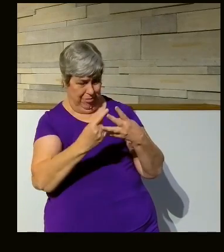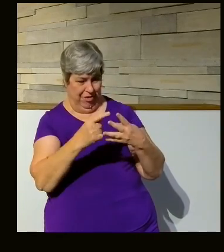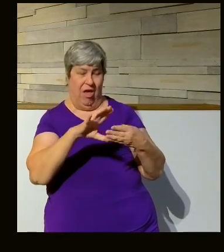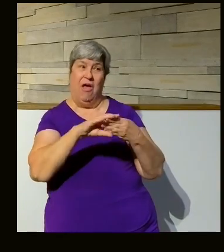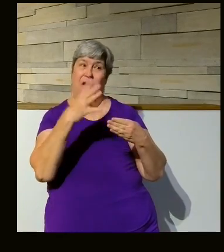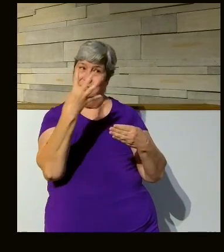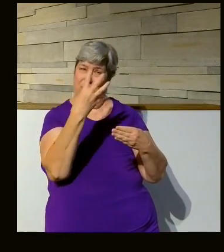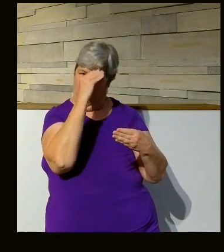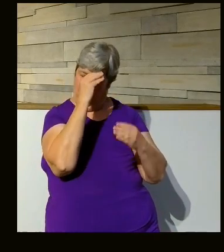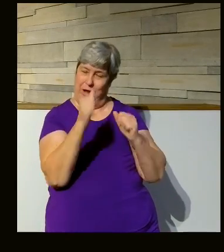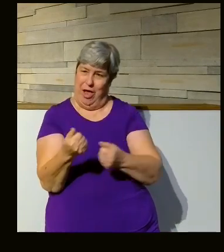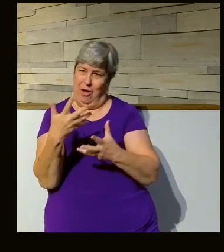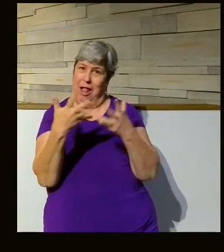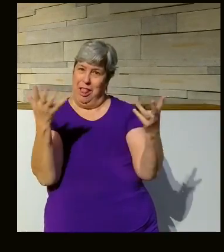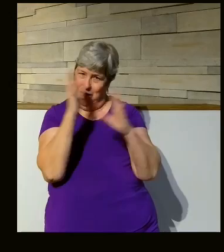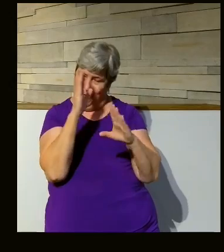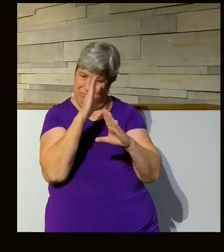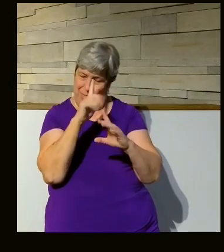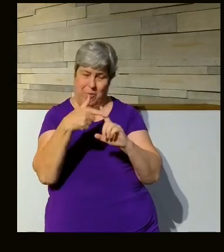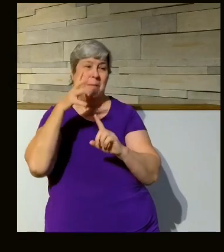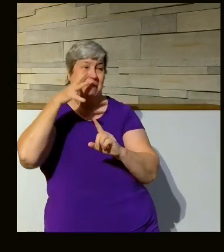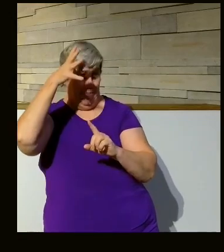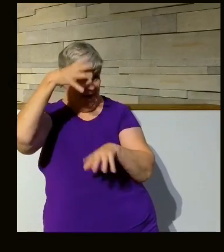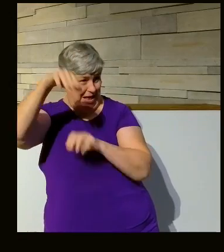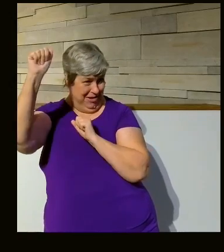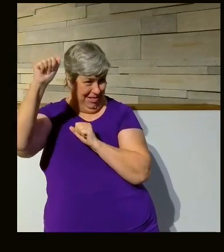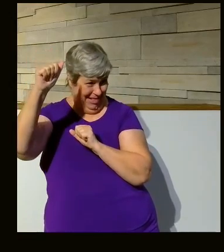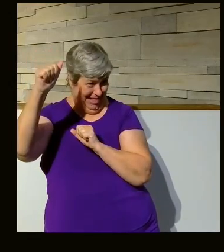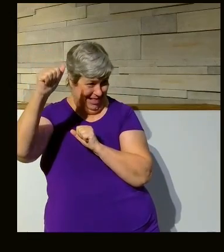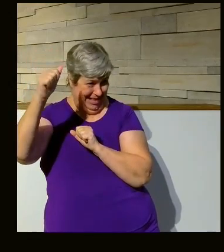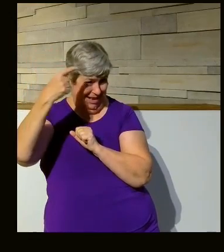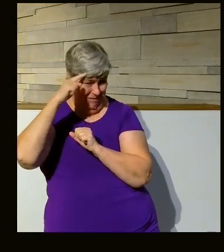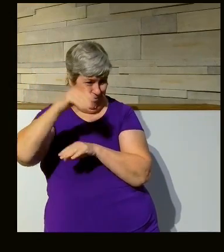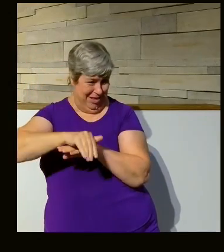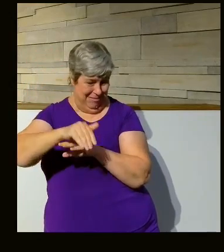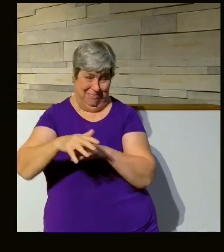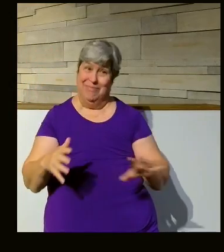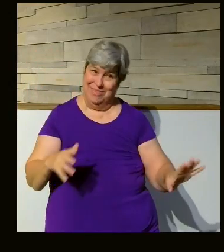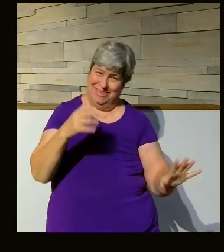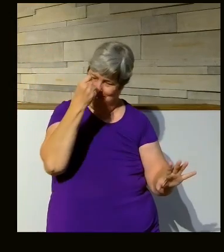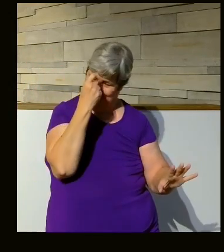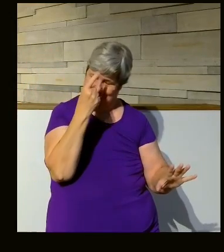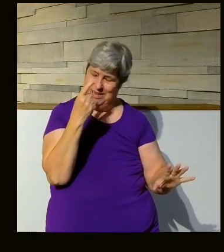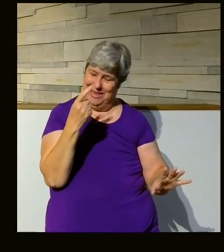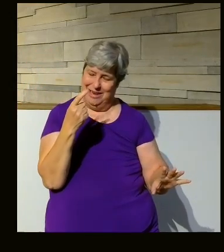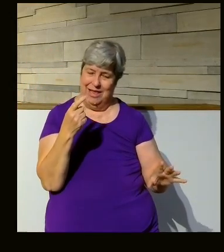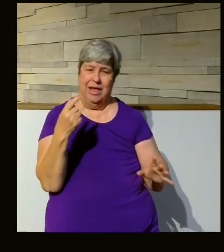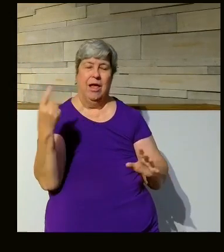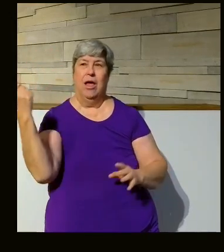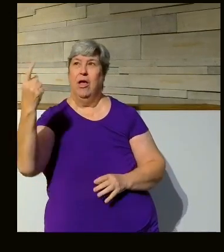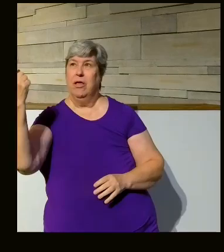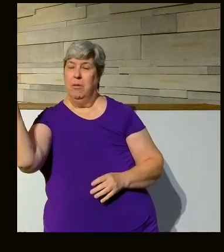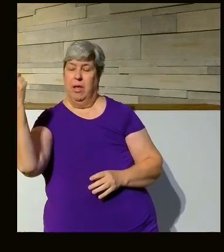mom and dad are gone for the evening, right? Enough said. I don't have to detail you and bore you with details, right? So yes, you get the picture. So